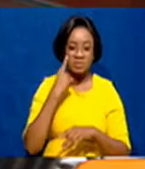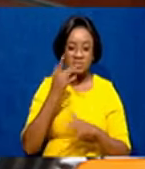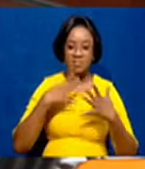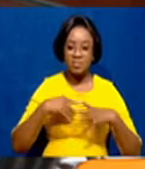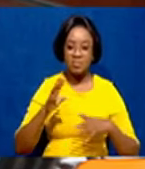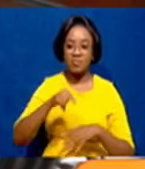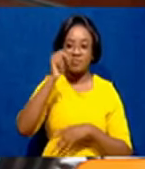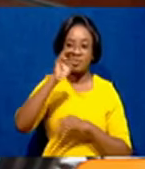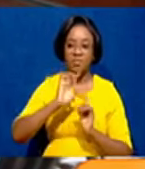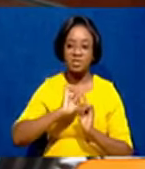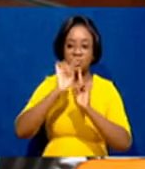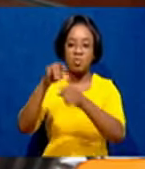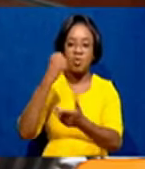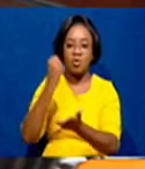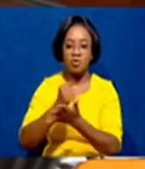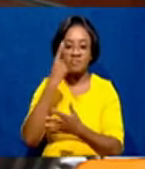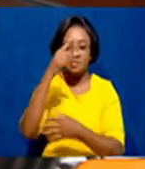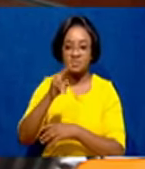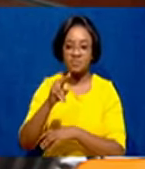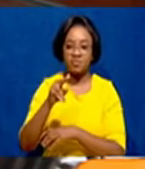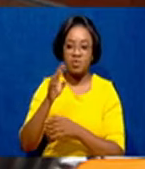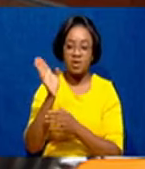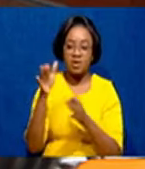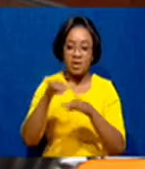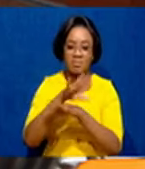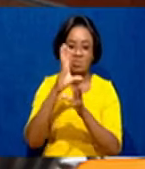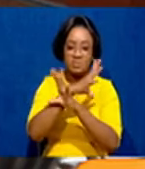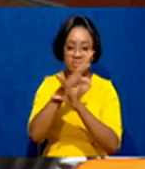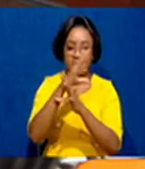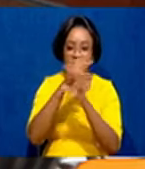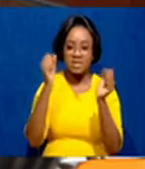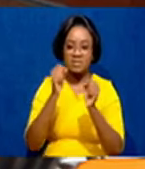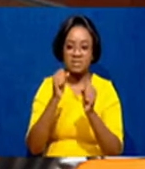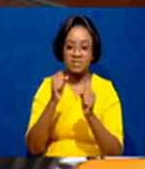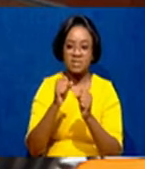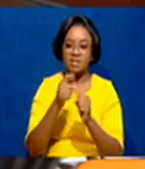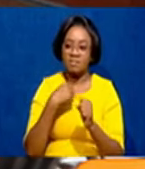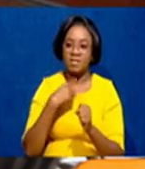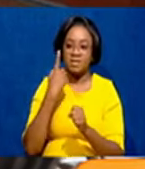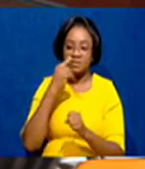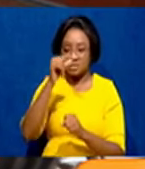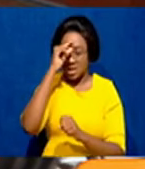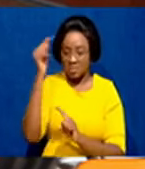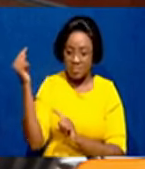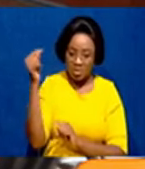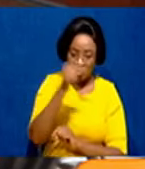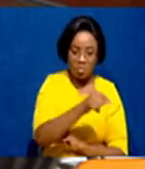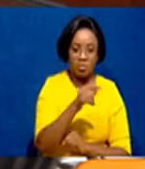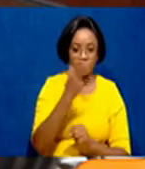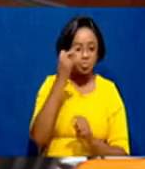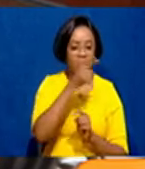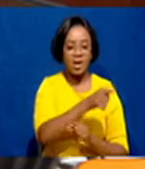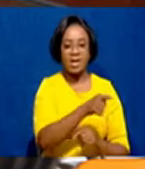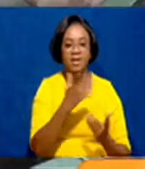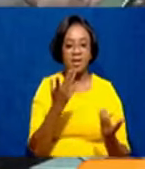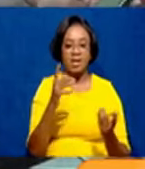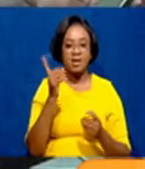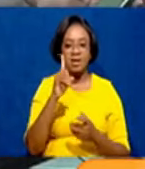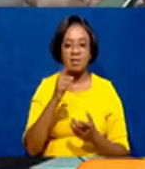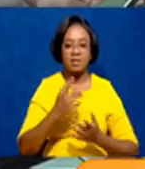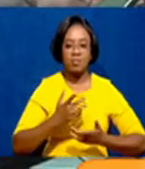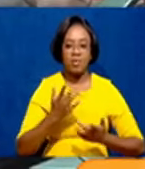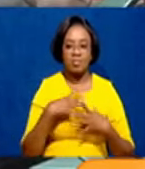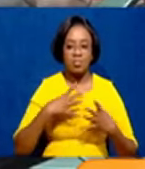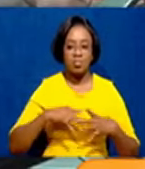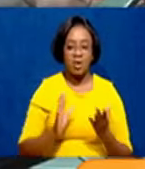Northeastern coming to the Deputy President's office to look for support. I see the government going to the people. Why is it different for the people of Nairobi?